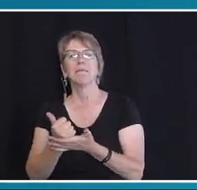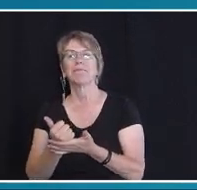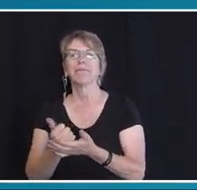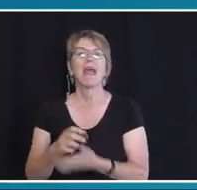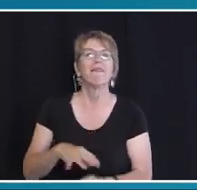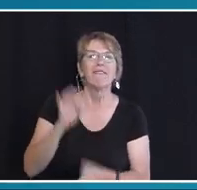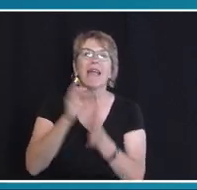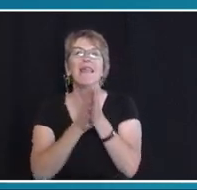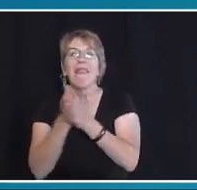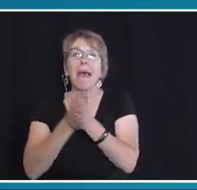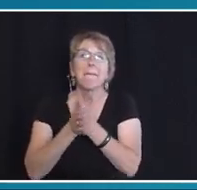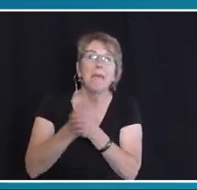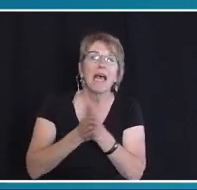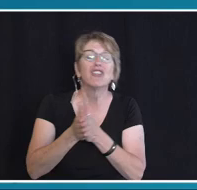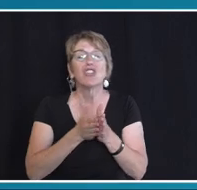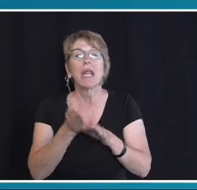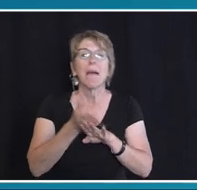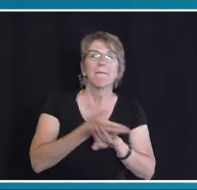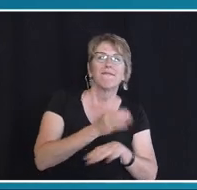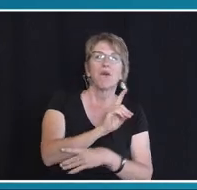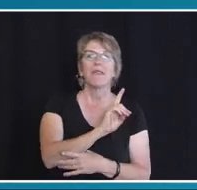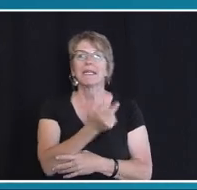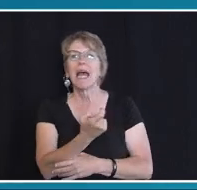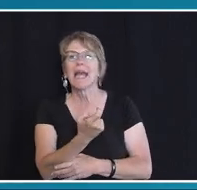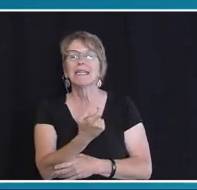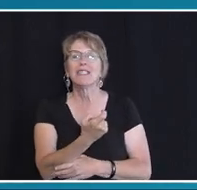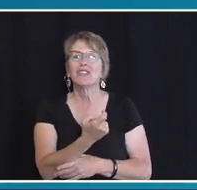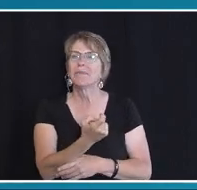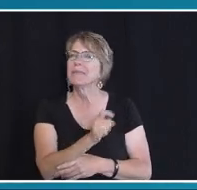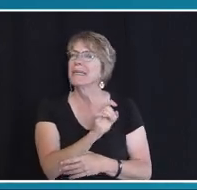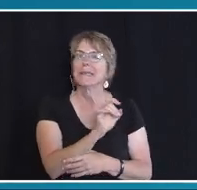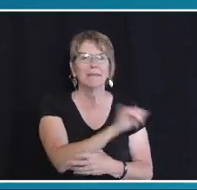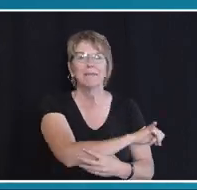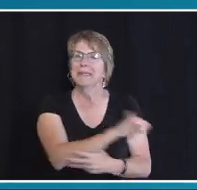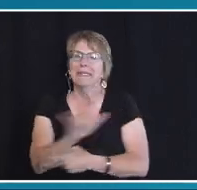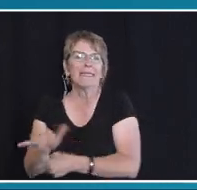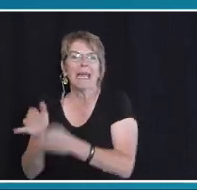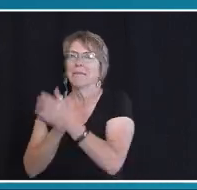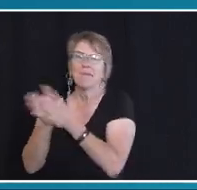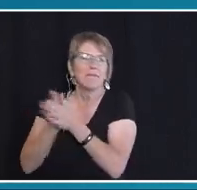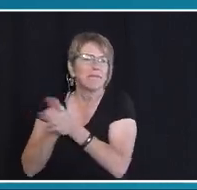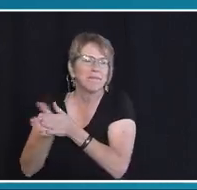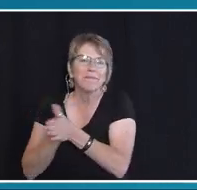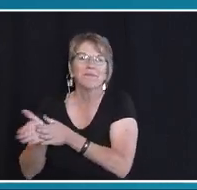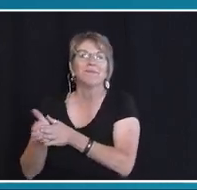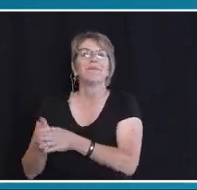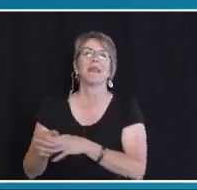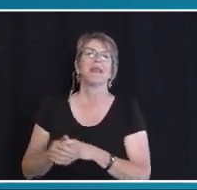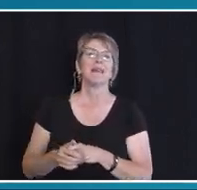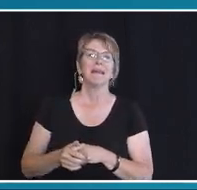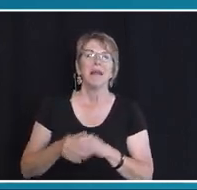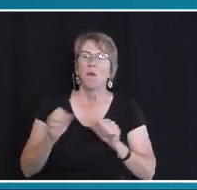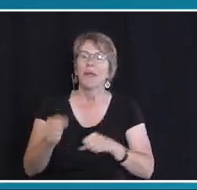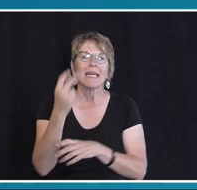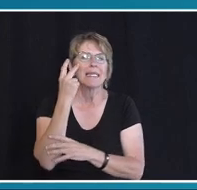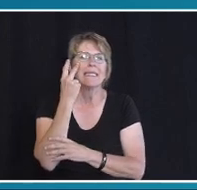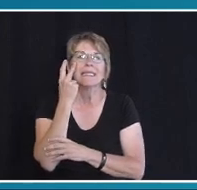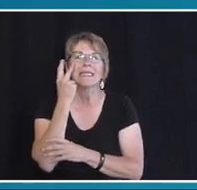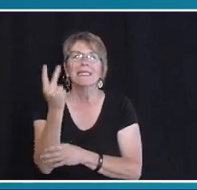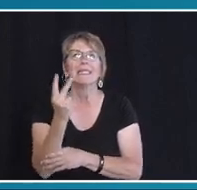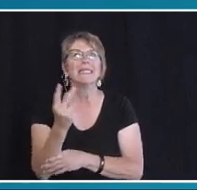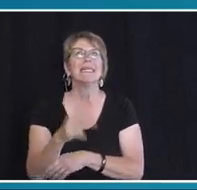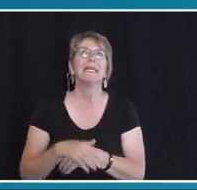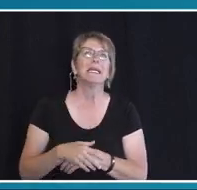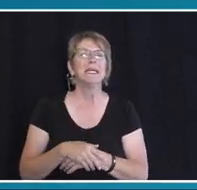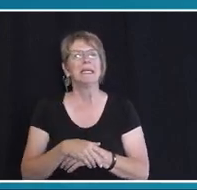passion before the diagnosis that he had, the same passion that he had in playing soccer. We see also the maturity